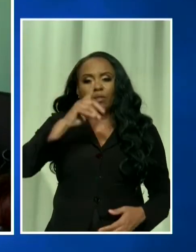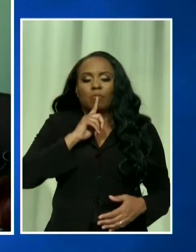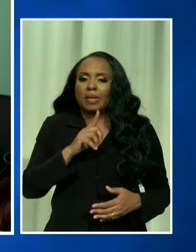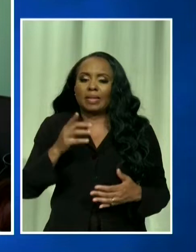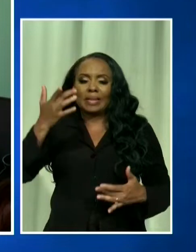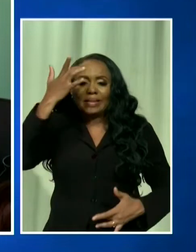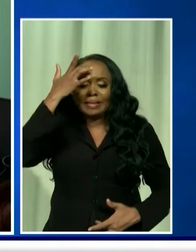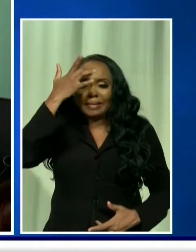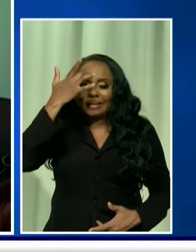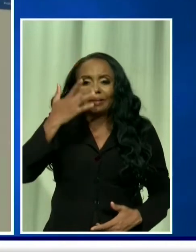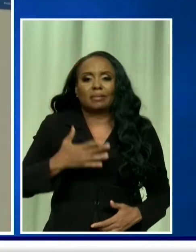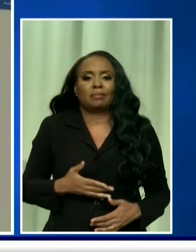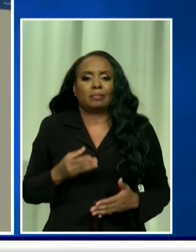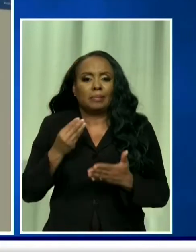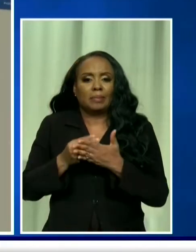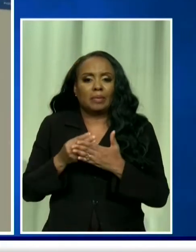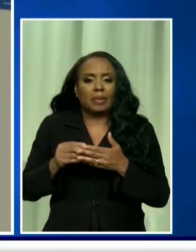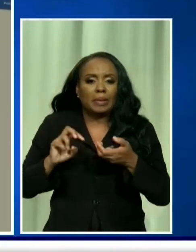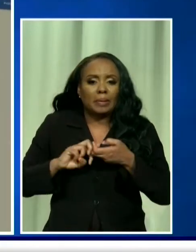financial difficulties,